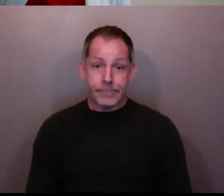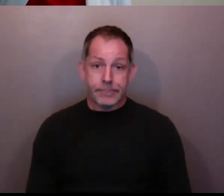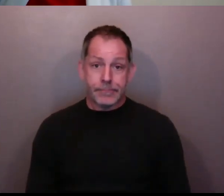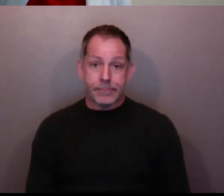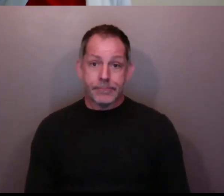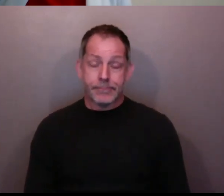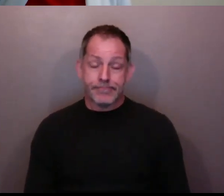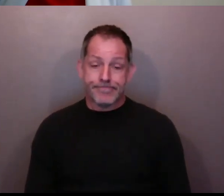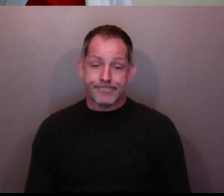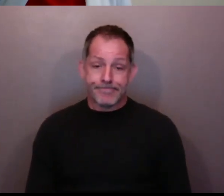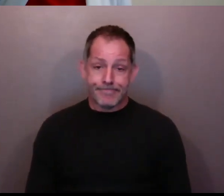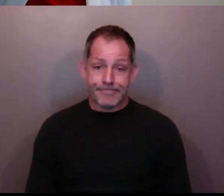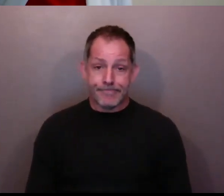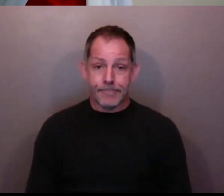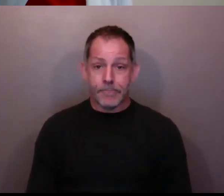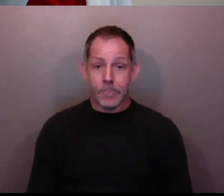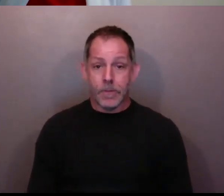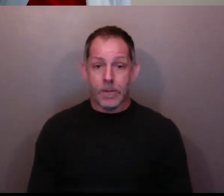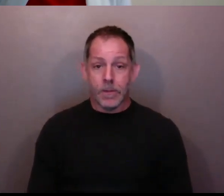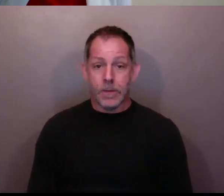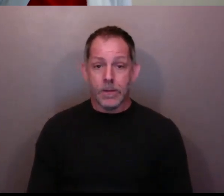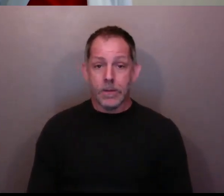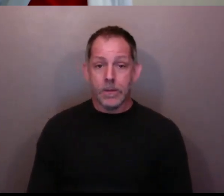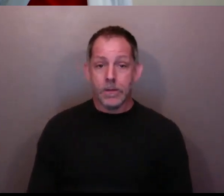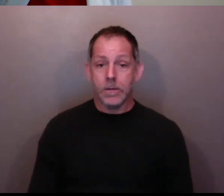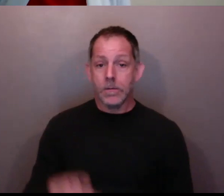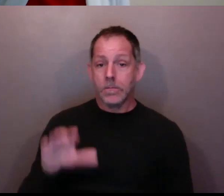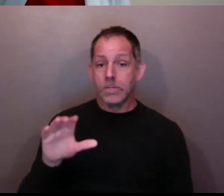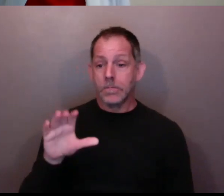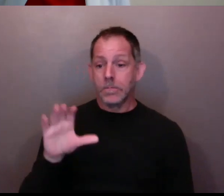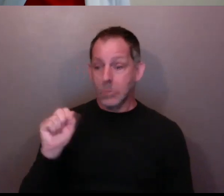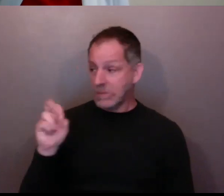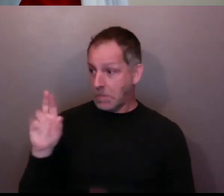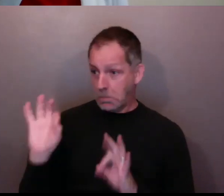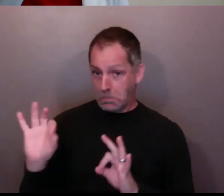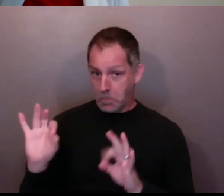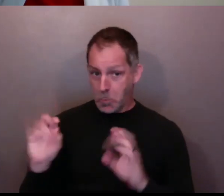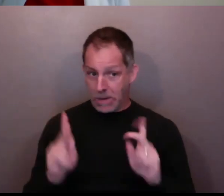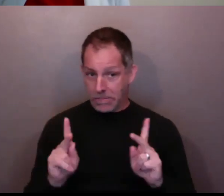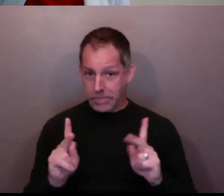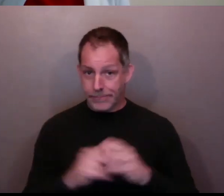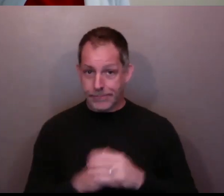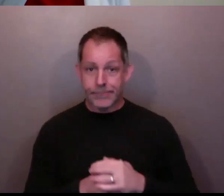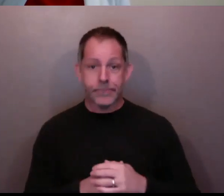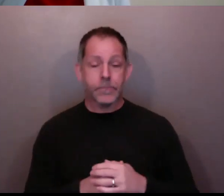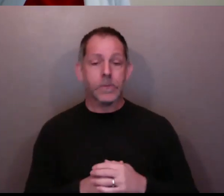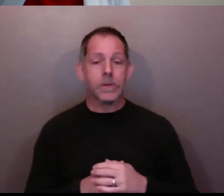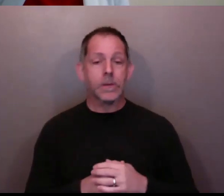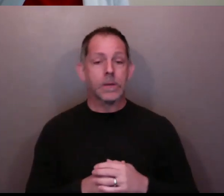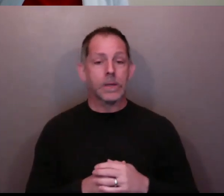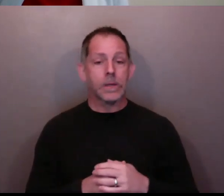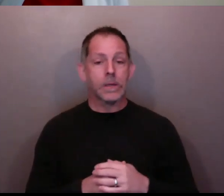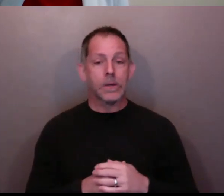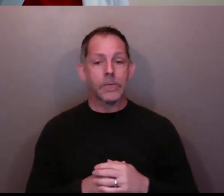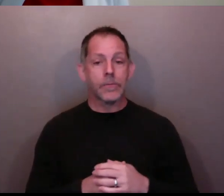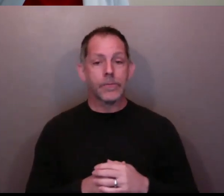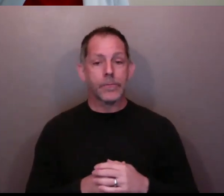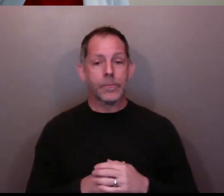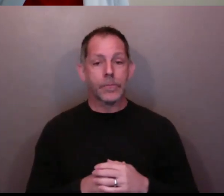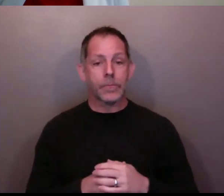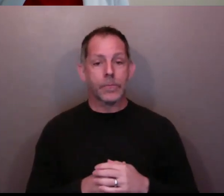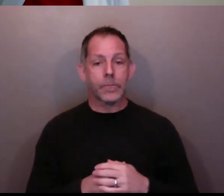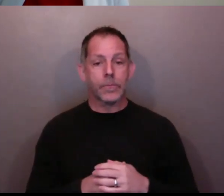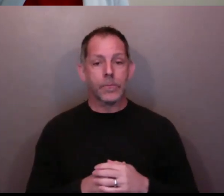Executive summary, Jeremy. There we go. You'd think after 6 months, get this. For Dr. Spitter, explain again why